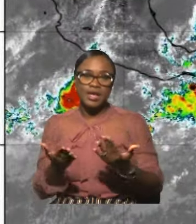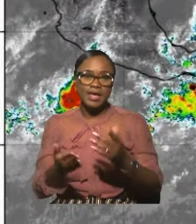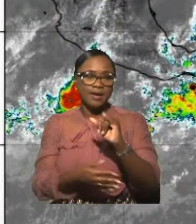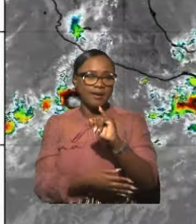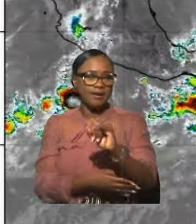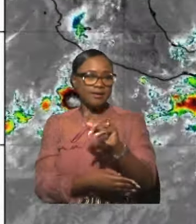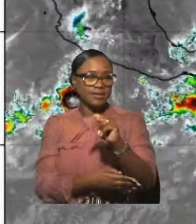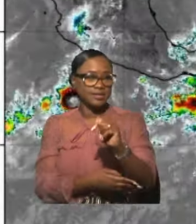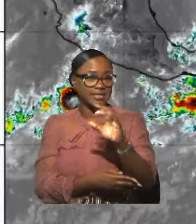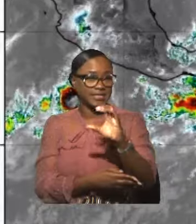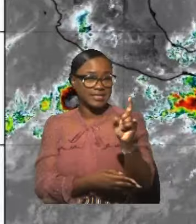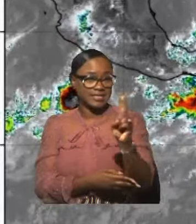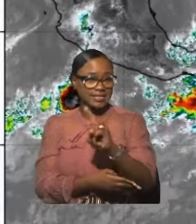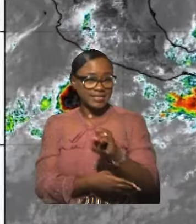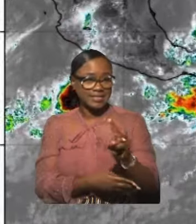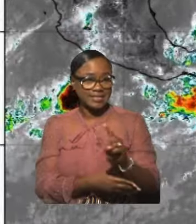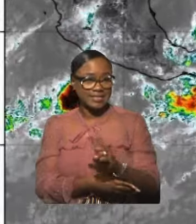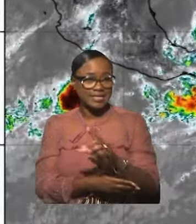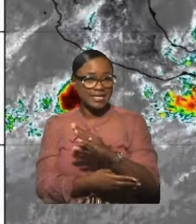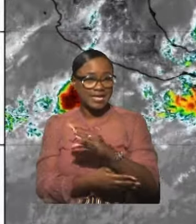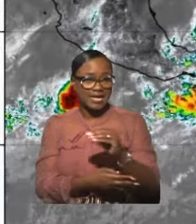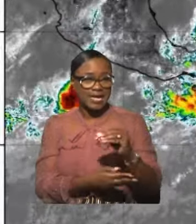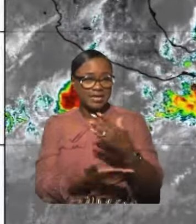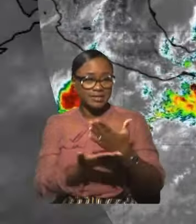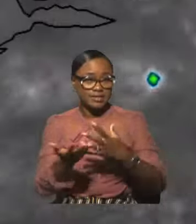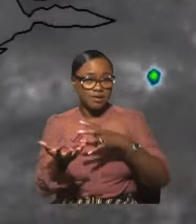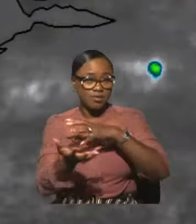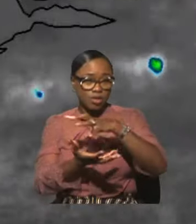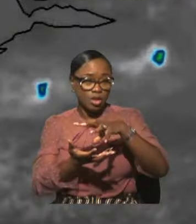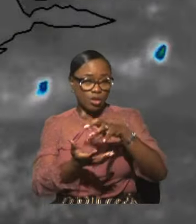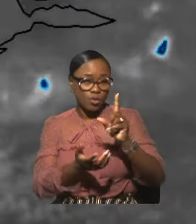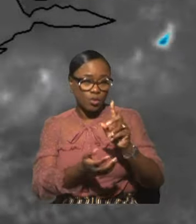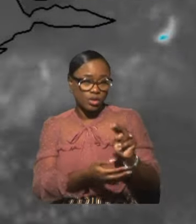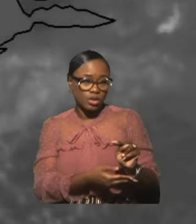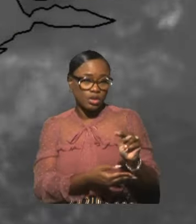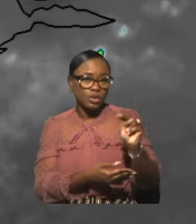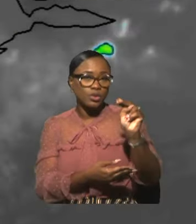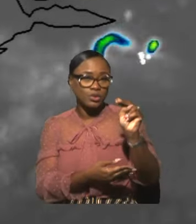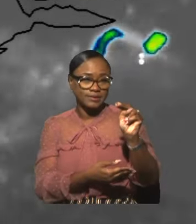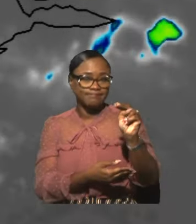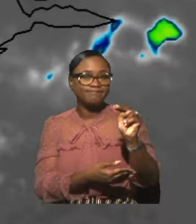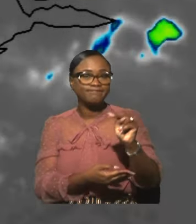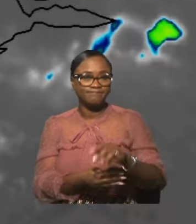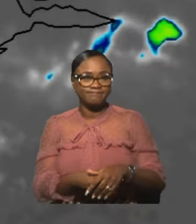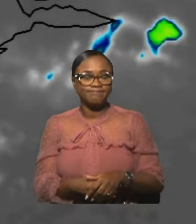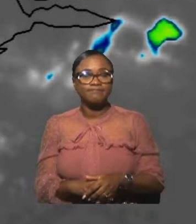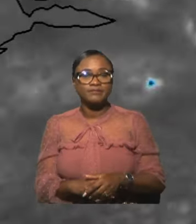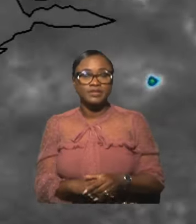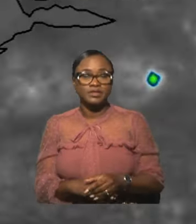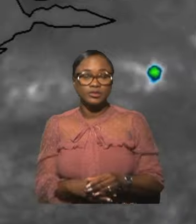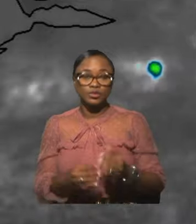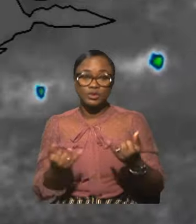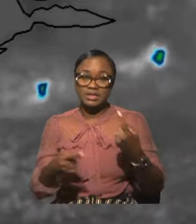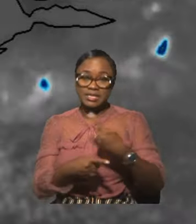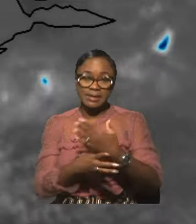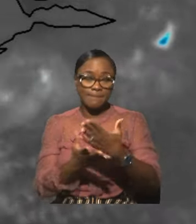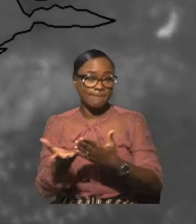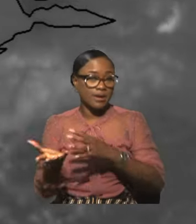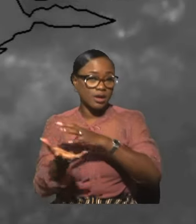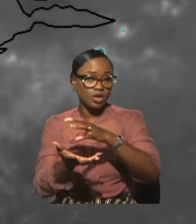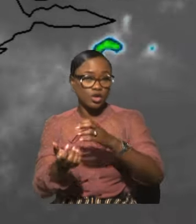of the ITCZ and a stationary front to the north is generating instability in the region. As such, today's conditions were partly cloudy,